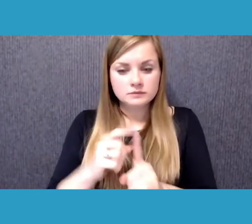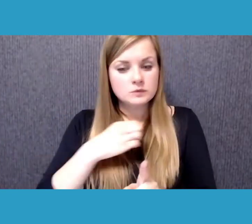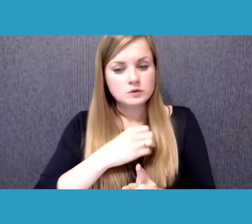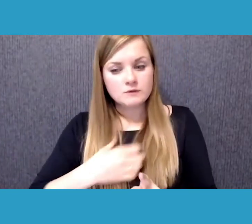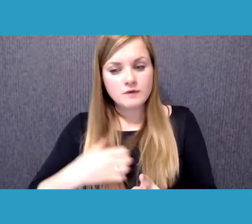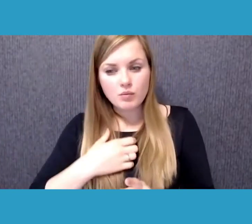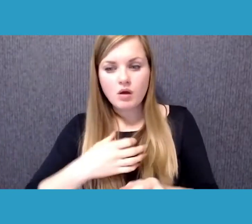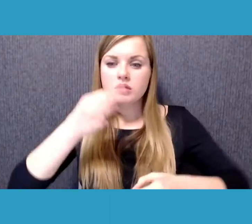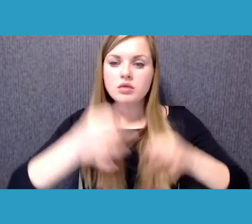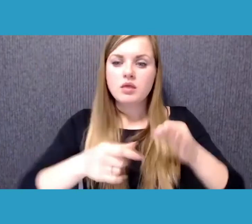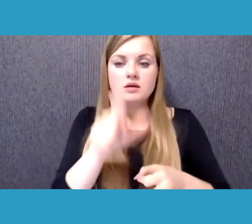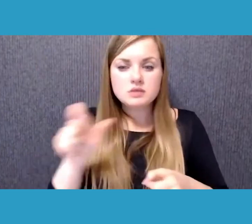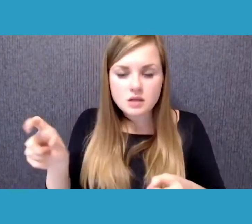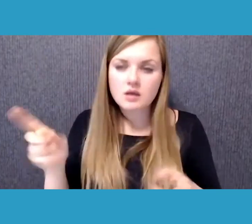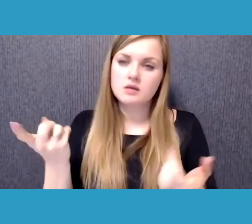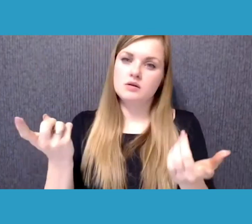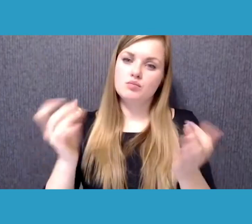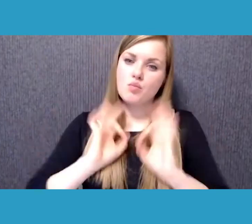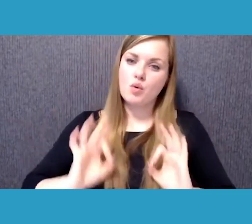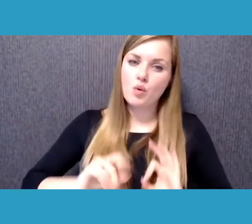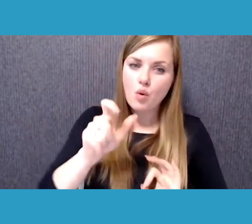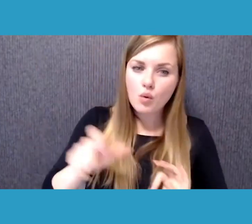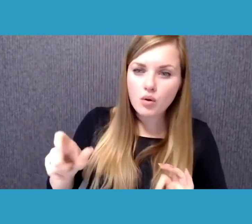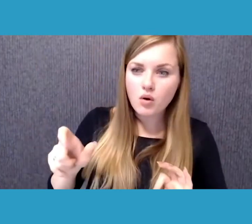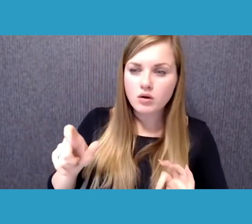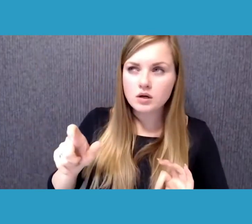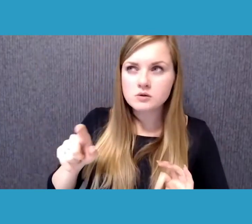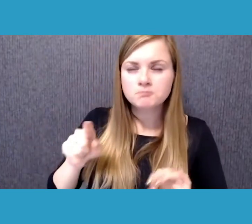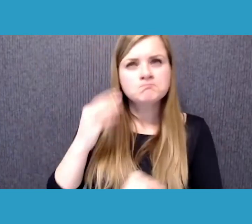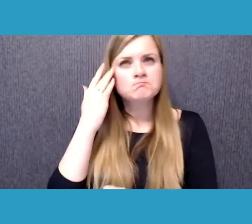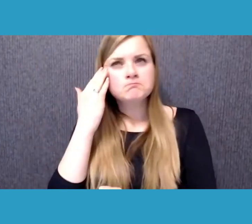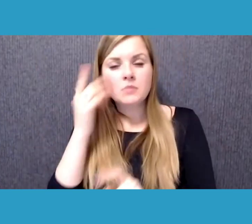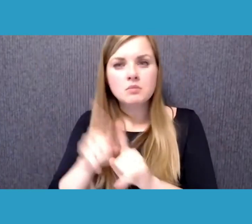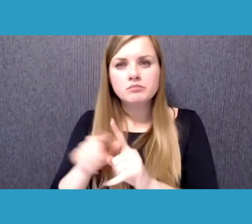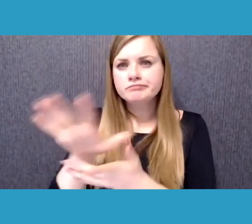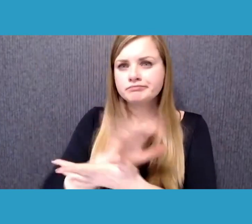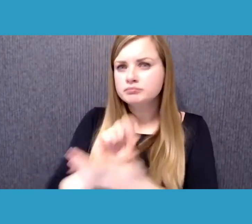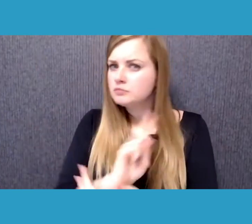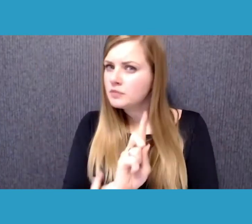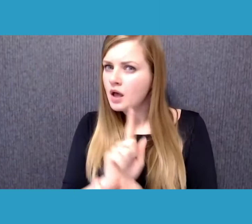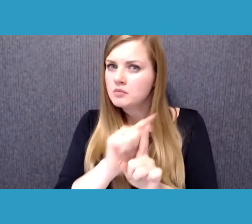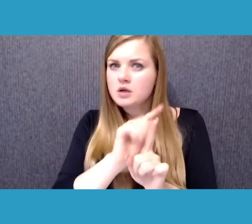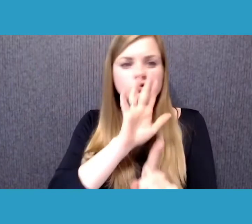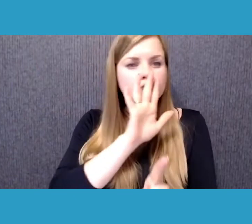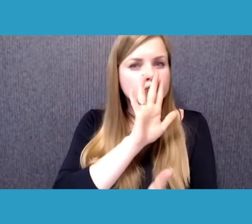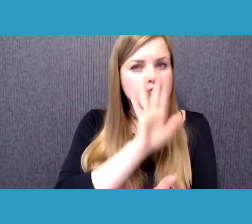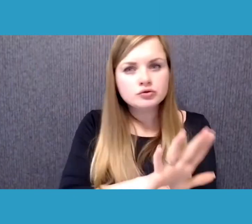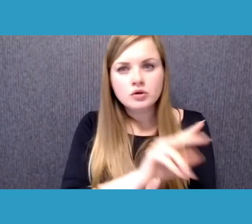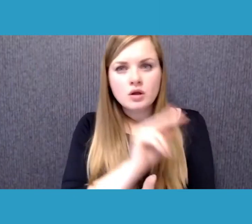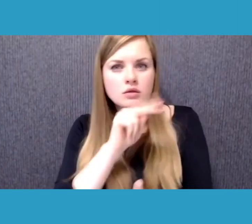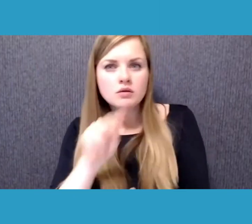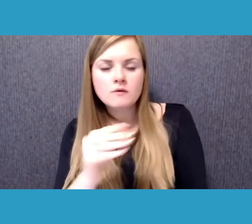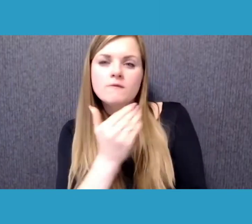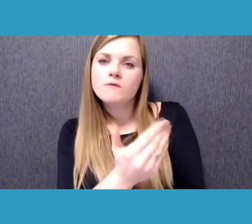Aleš and the European Court of Human Rights, Lithuania has gone a long way to addressing hate crime,